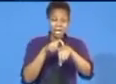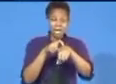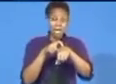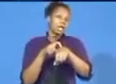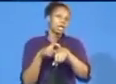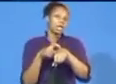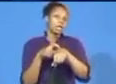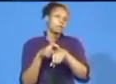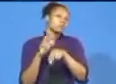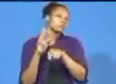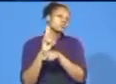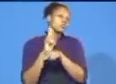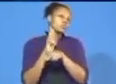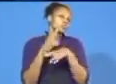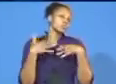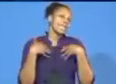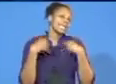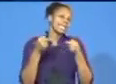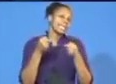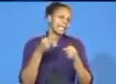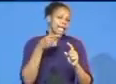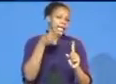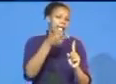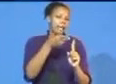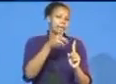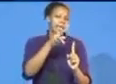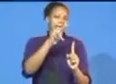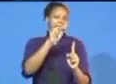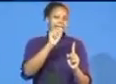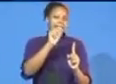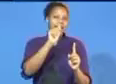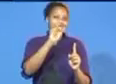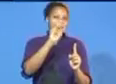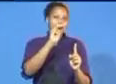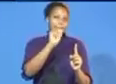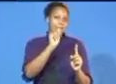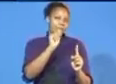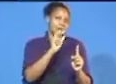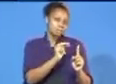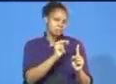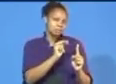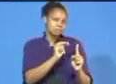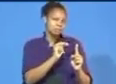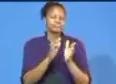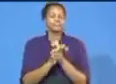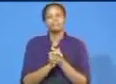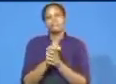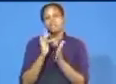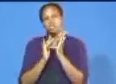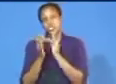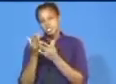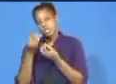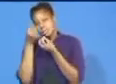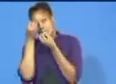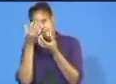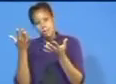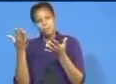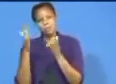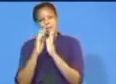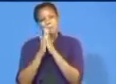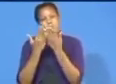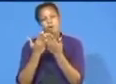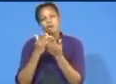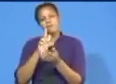captain. And Jesus said in the book of Luke that none of them was cleansed